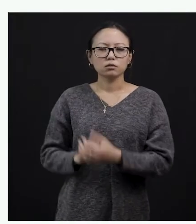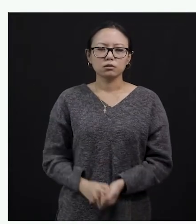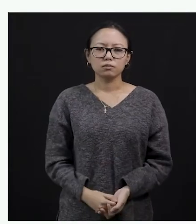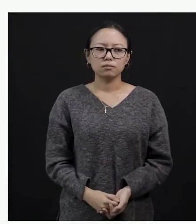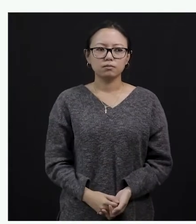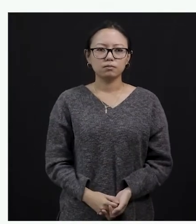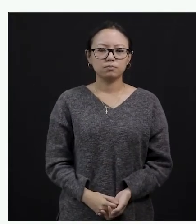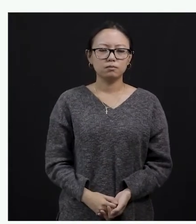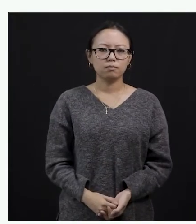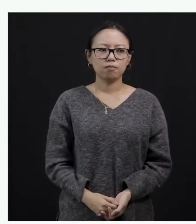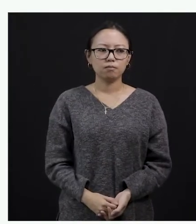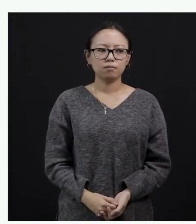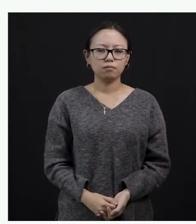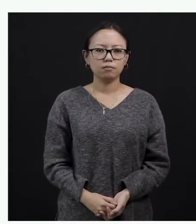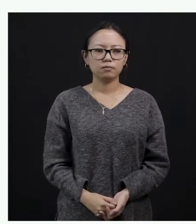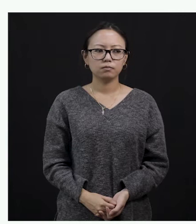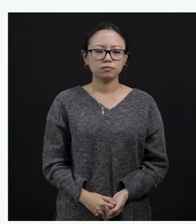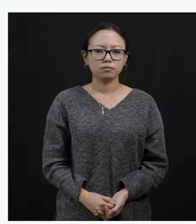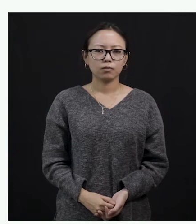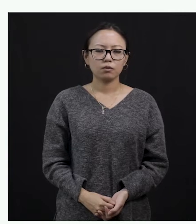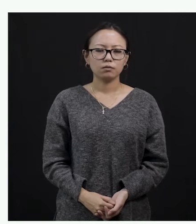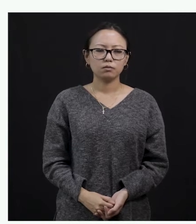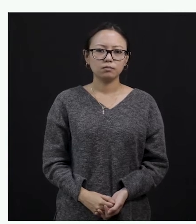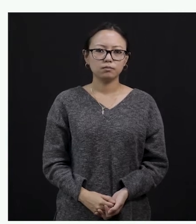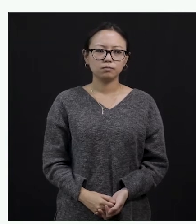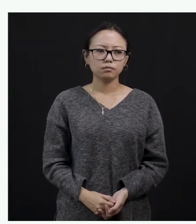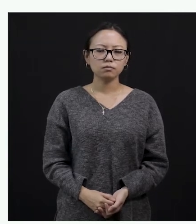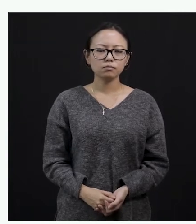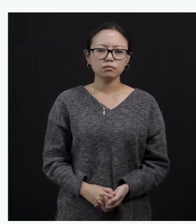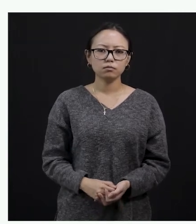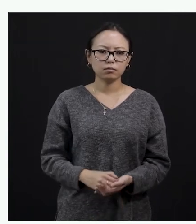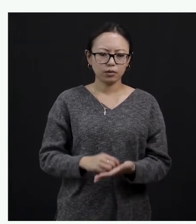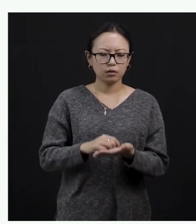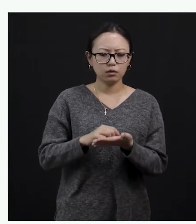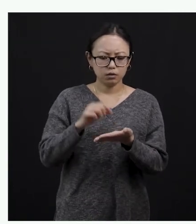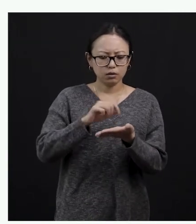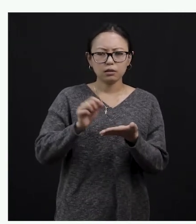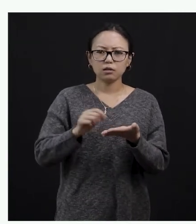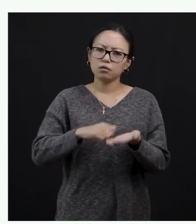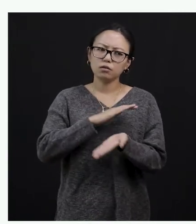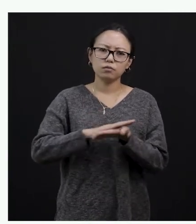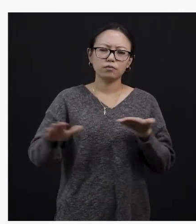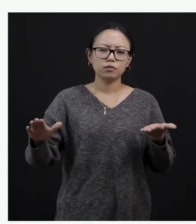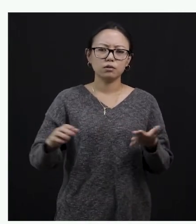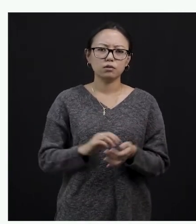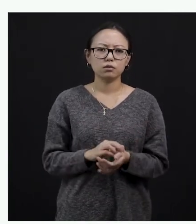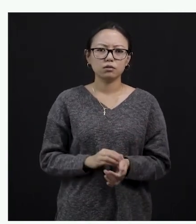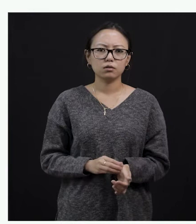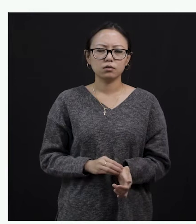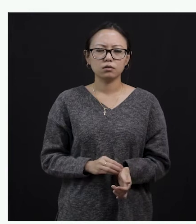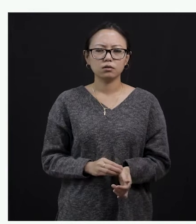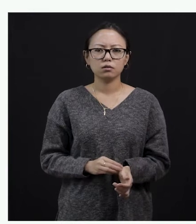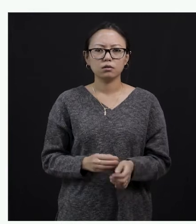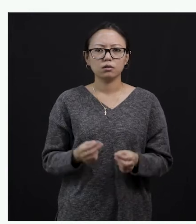Okay, now, for writing a letter, after you are done with writing a letter, you can